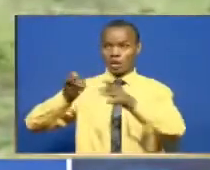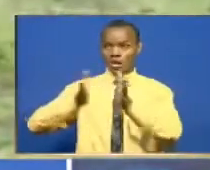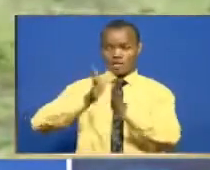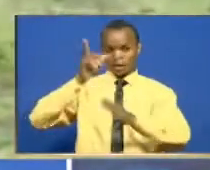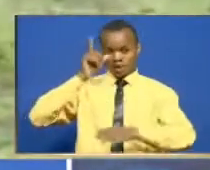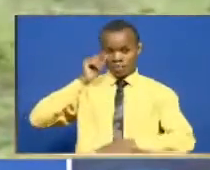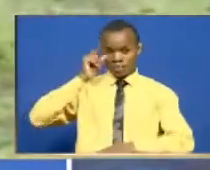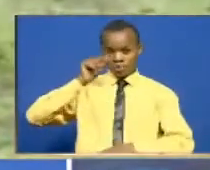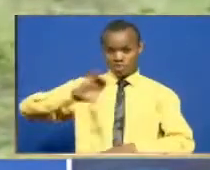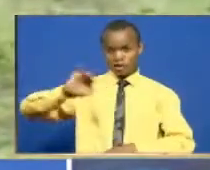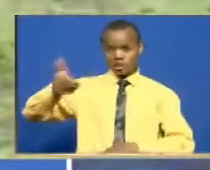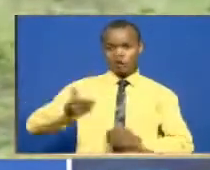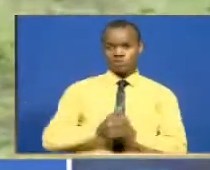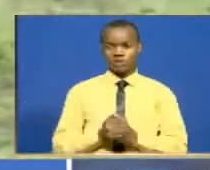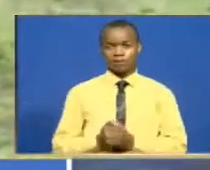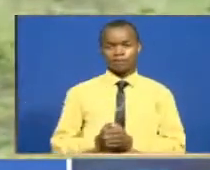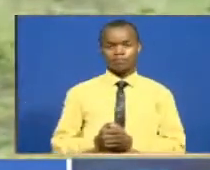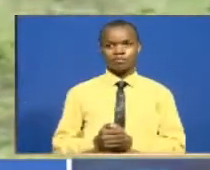of the